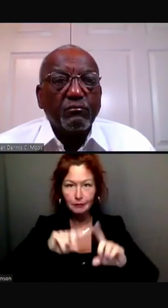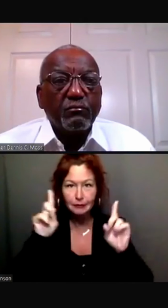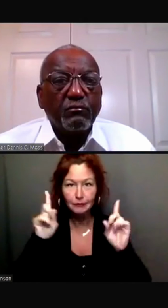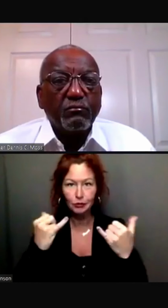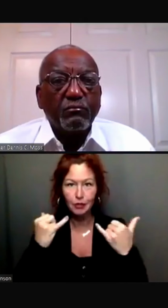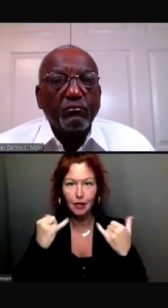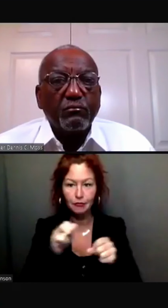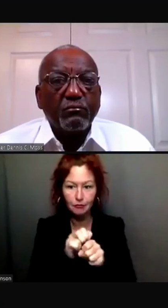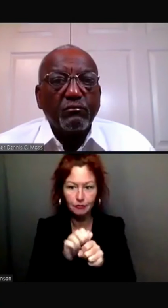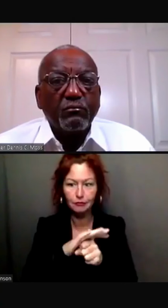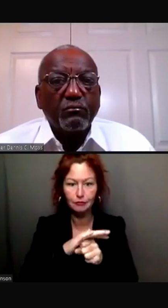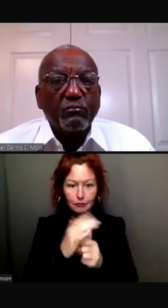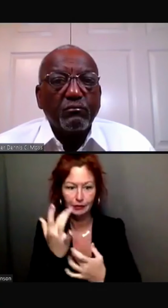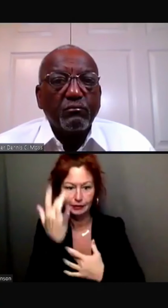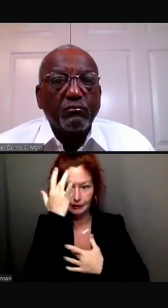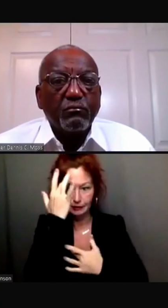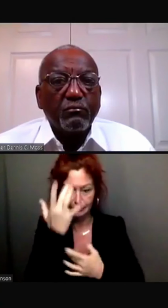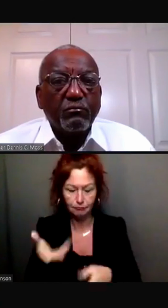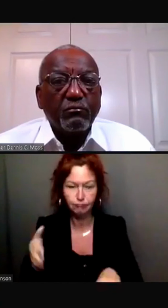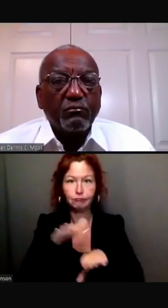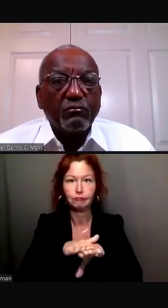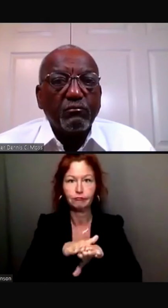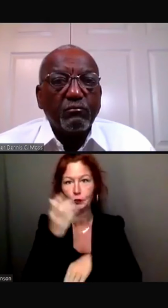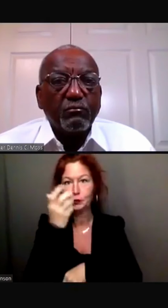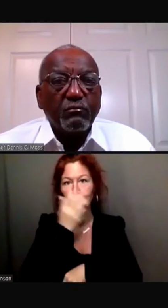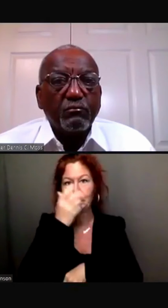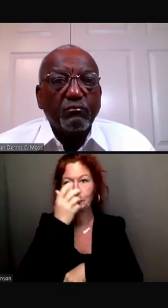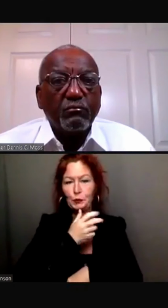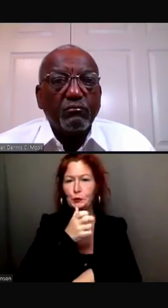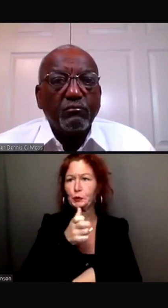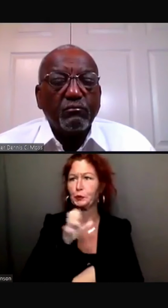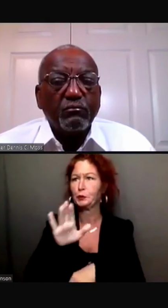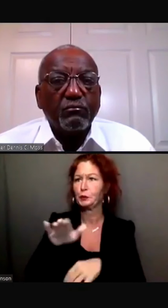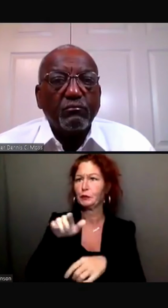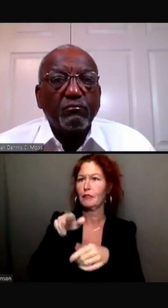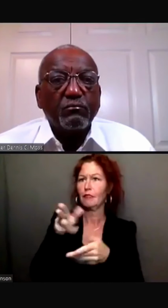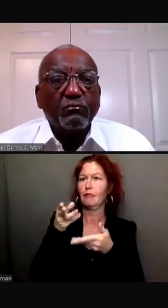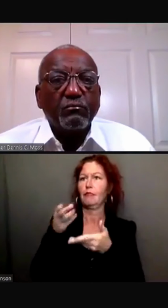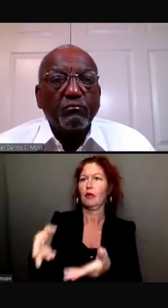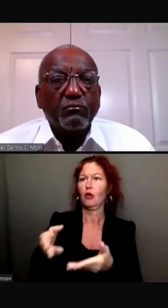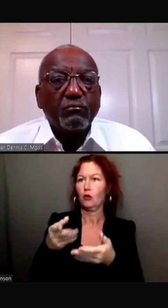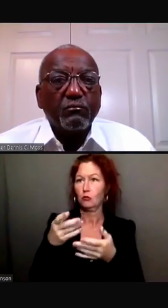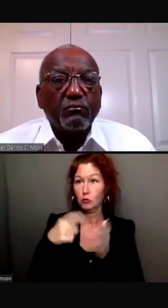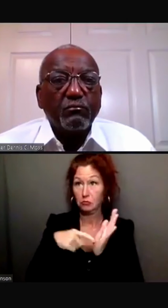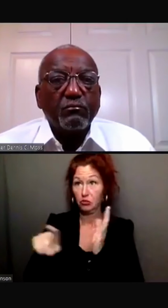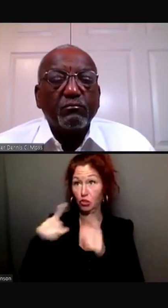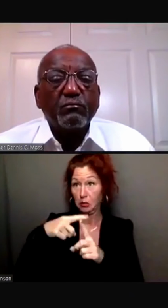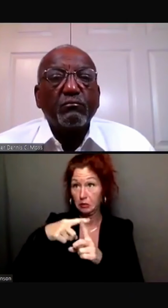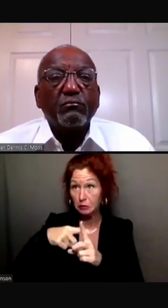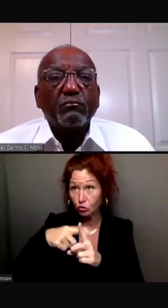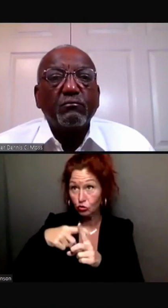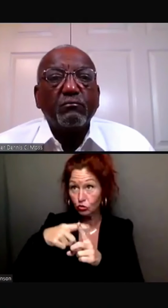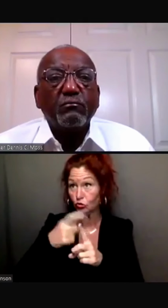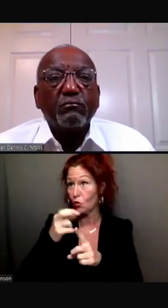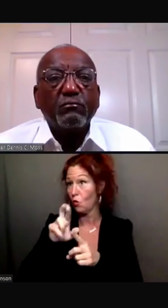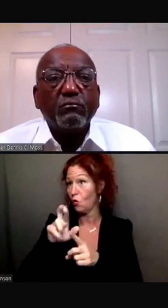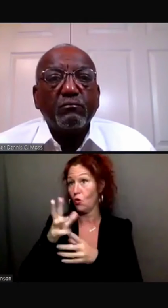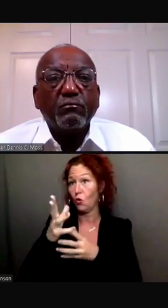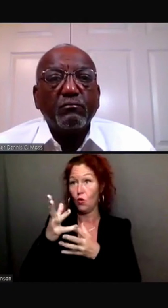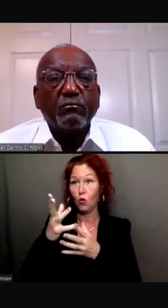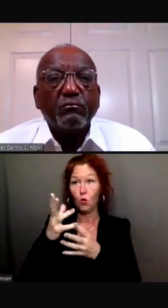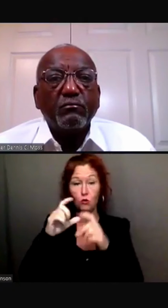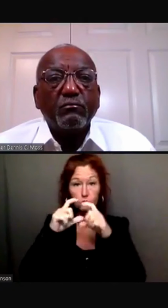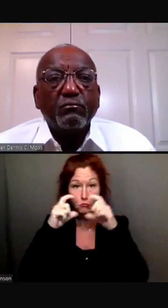floor to keep people away when you're inside the main room? What does it look like for those of us who can't be there? Well, the main room itself has